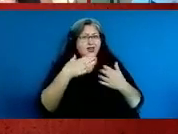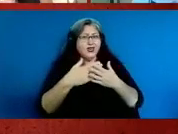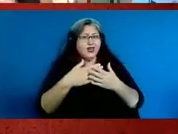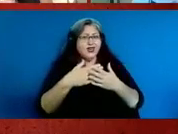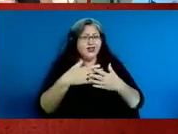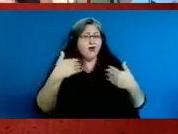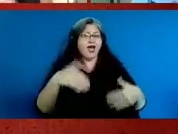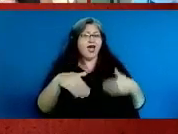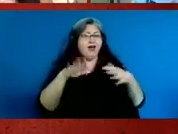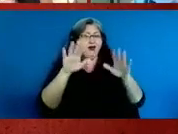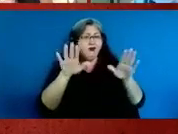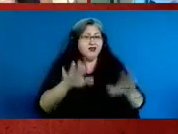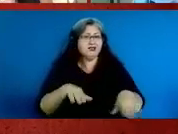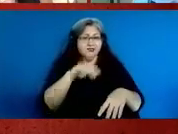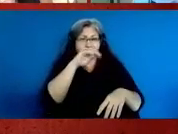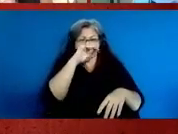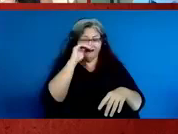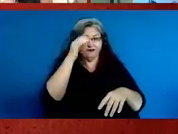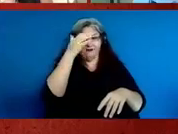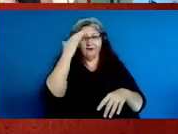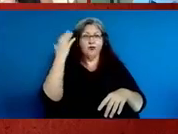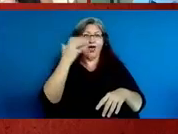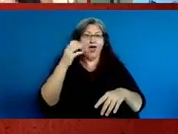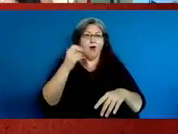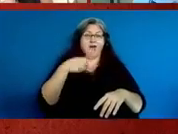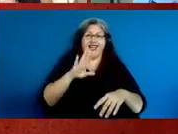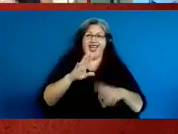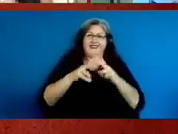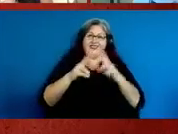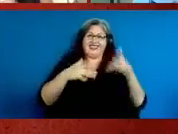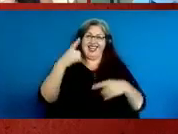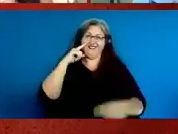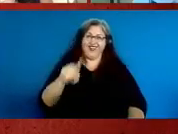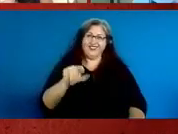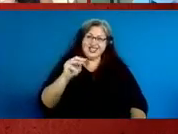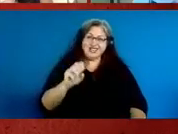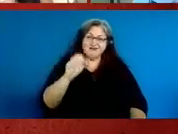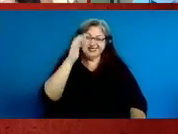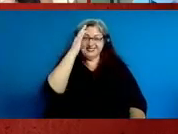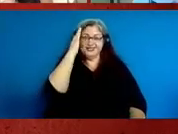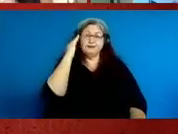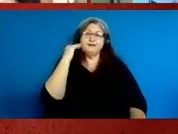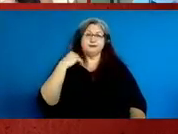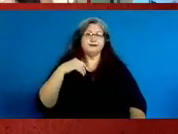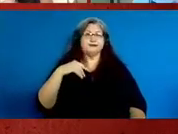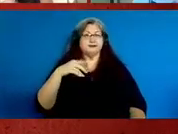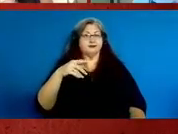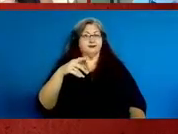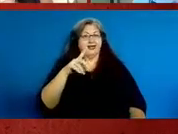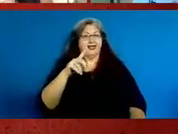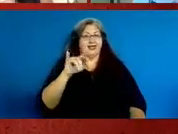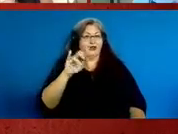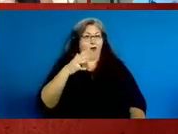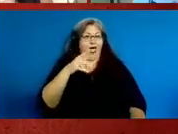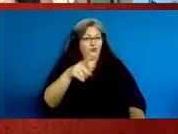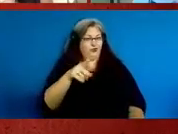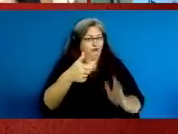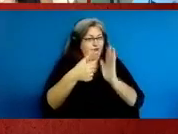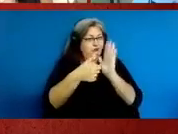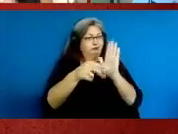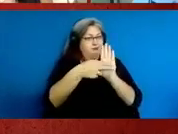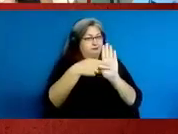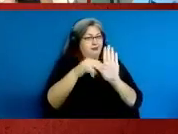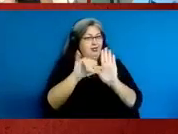so crazy. Wow. Oh my God, so excited for you, James. Yeah. So again, you're an icon. You're an